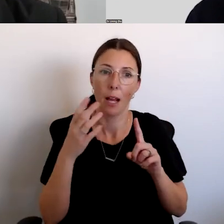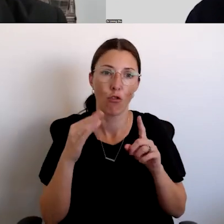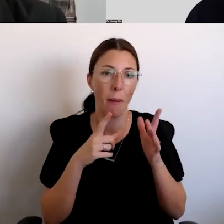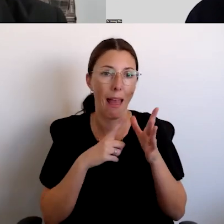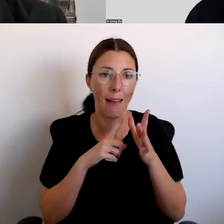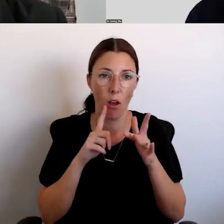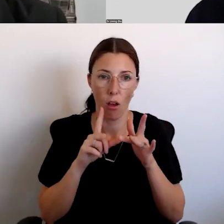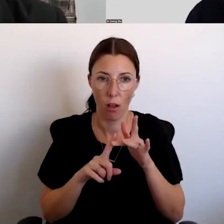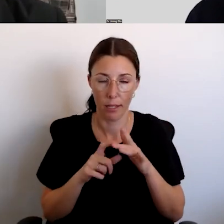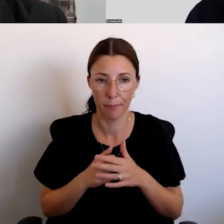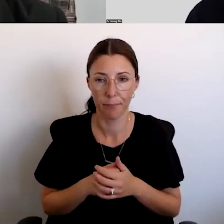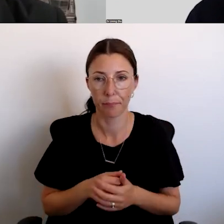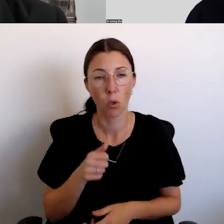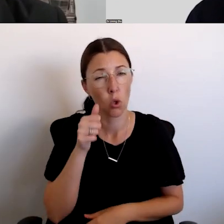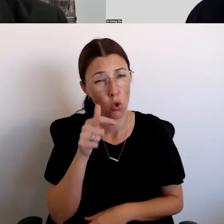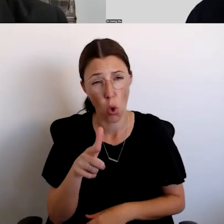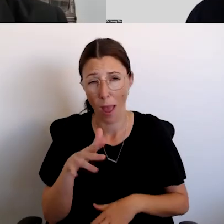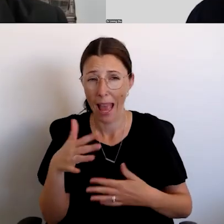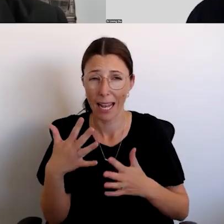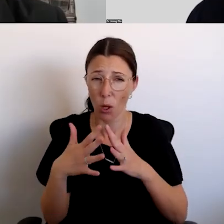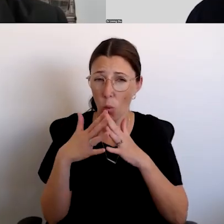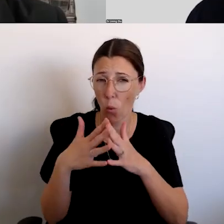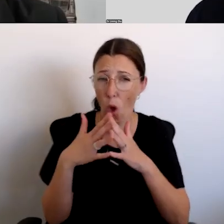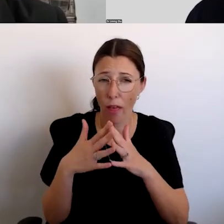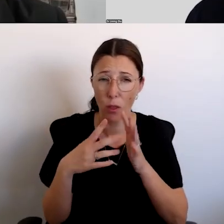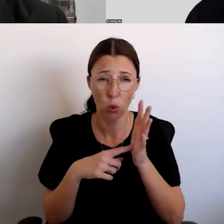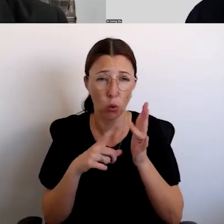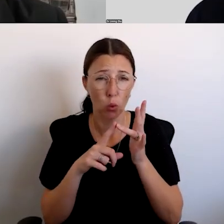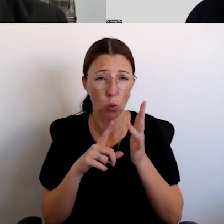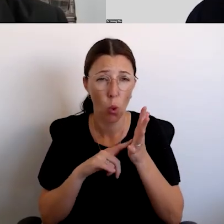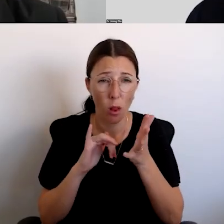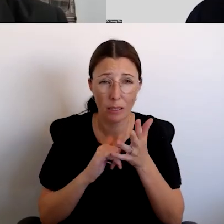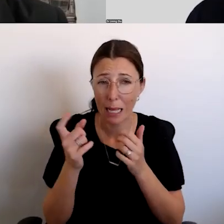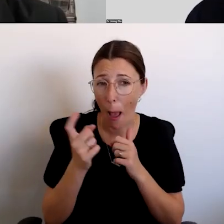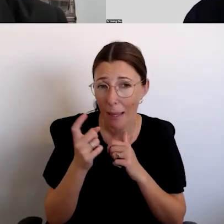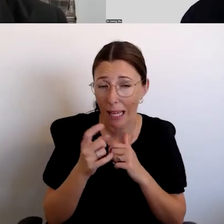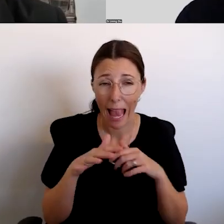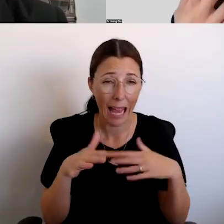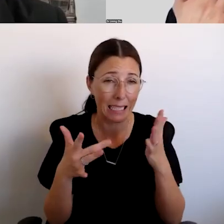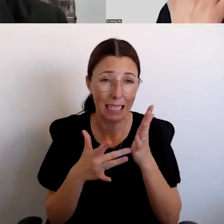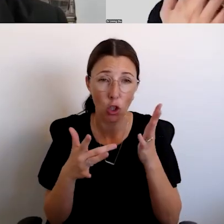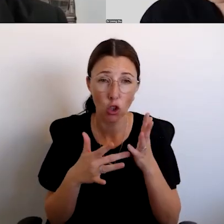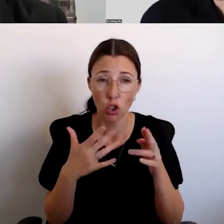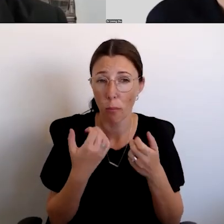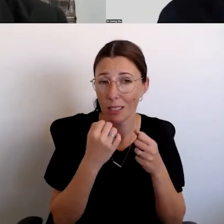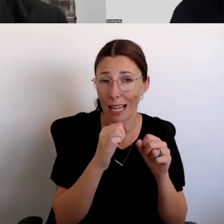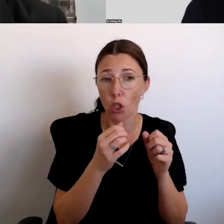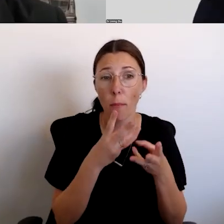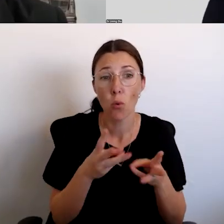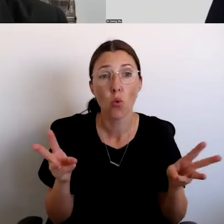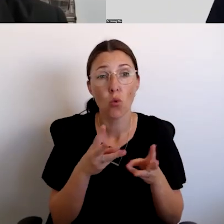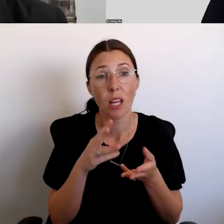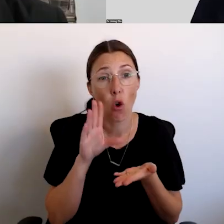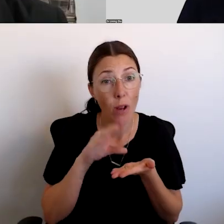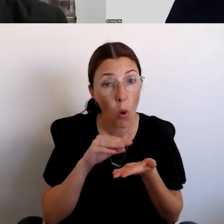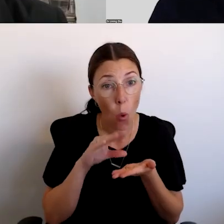What promising tools are out there, or technologies are there on the horizon for protecting music recordings? Have you come